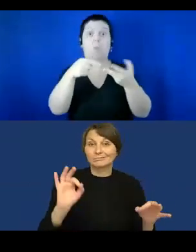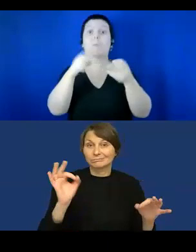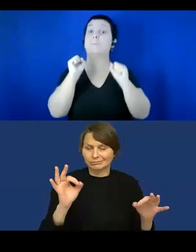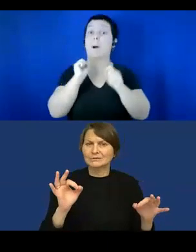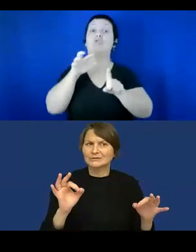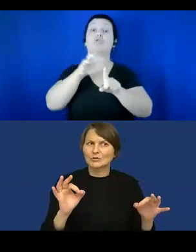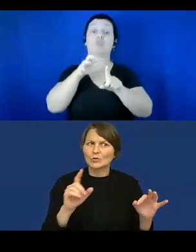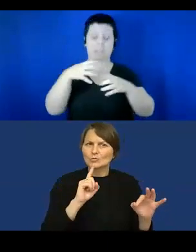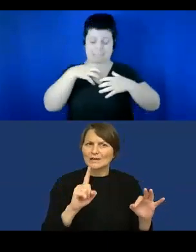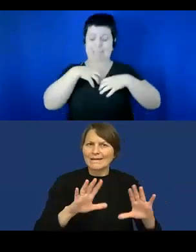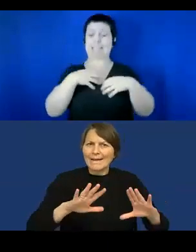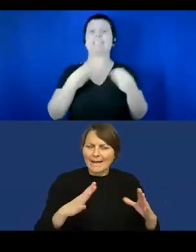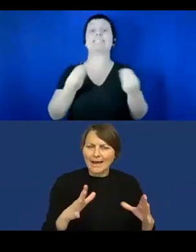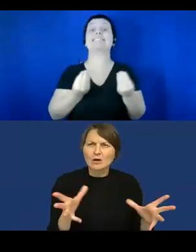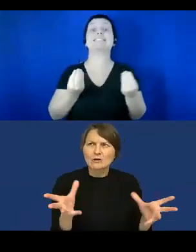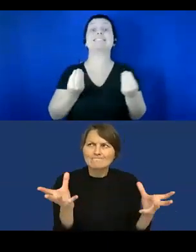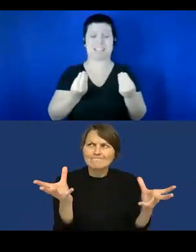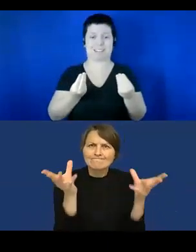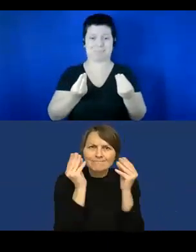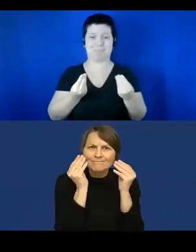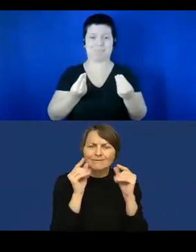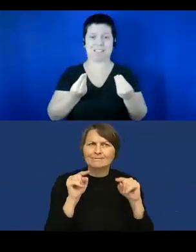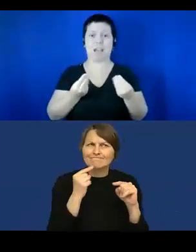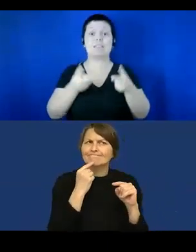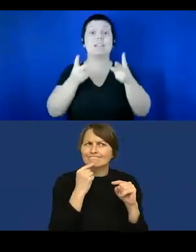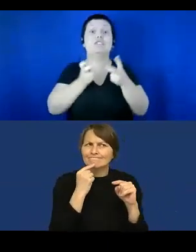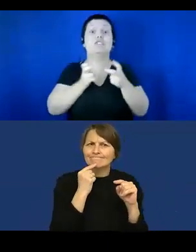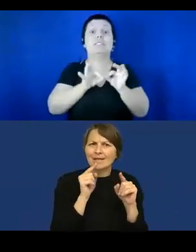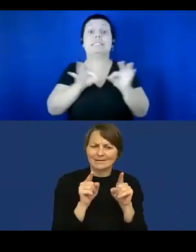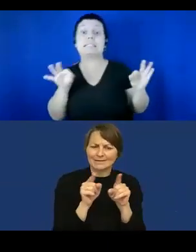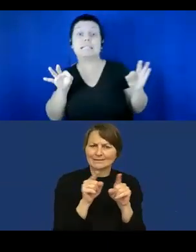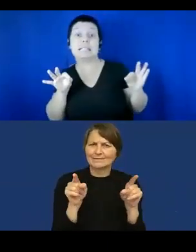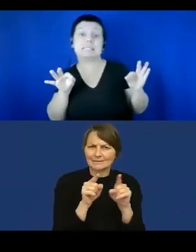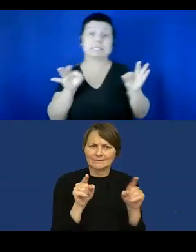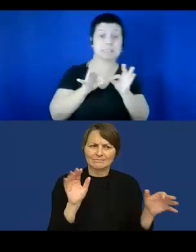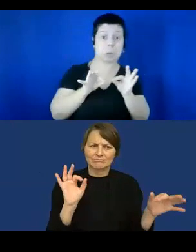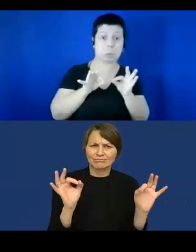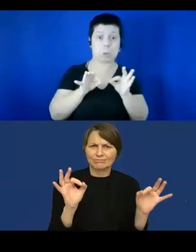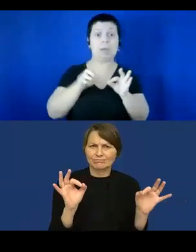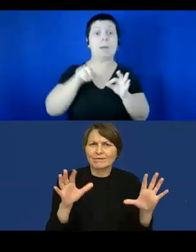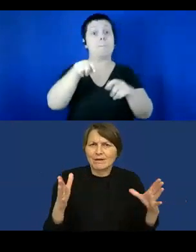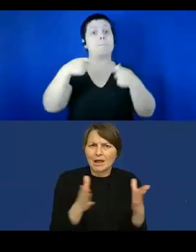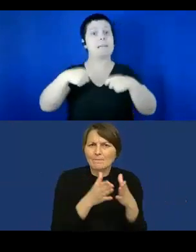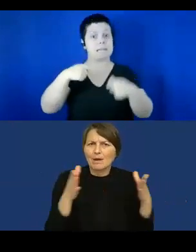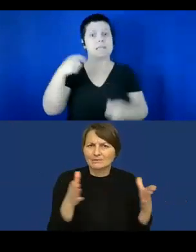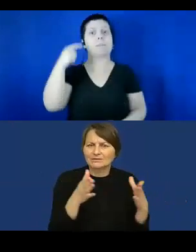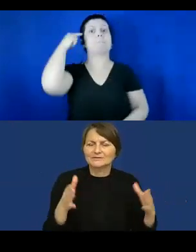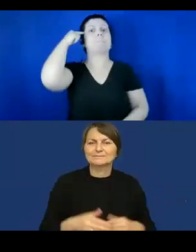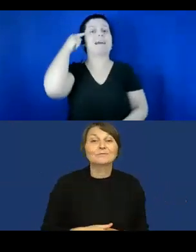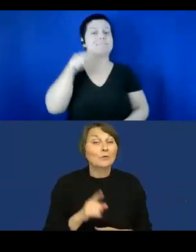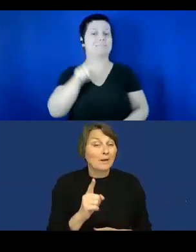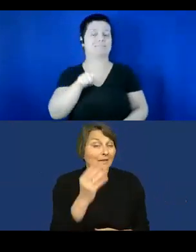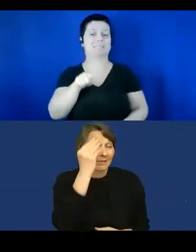how the distance between two vibrations is perceived, and it has to be taken into account when